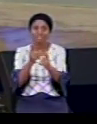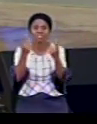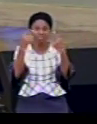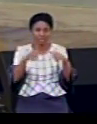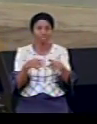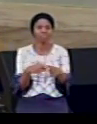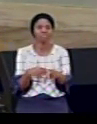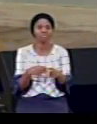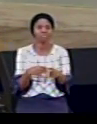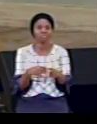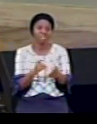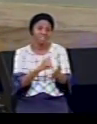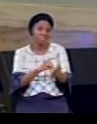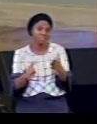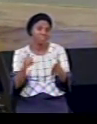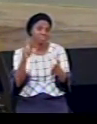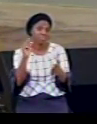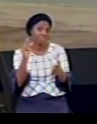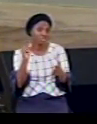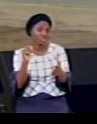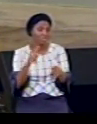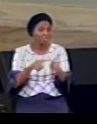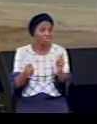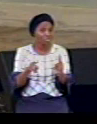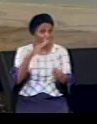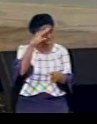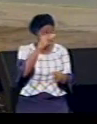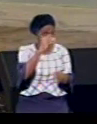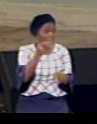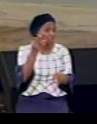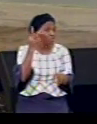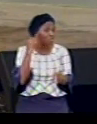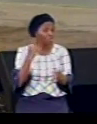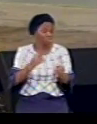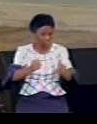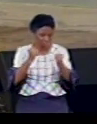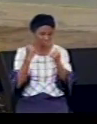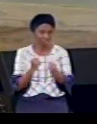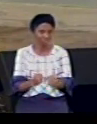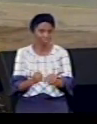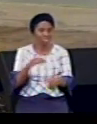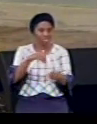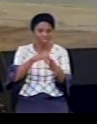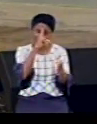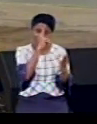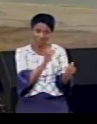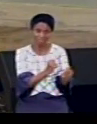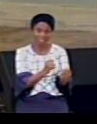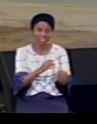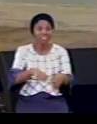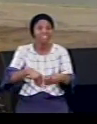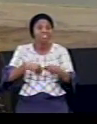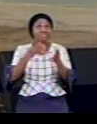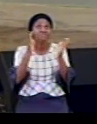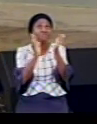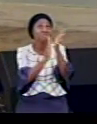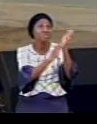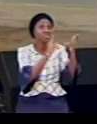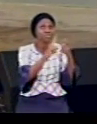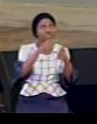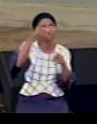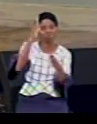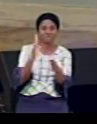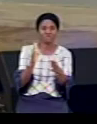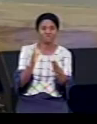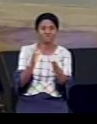verse 20, but he was strong in faith, giving glory to God.